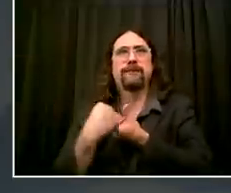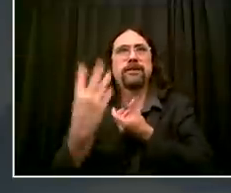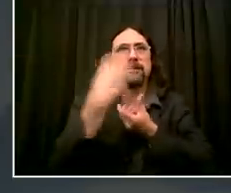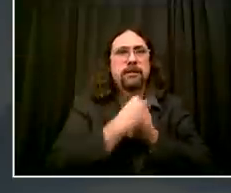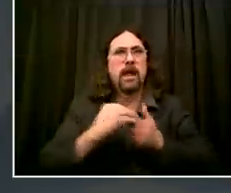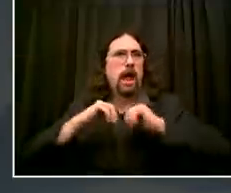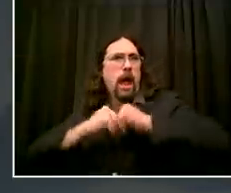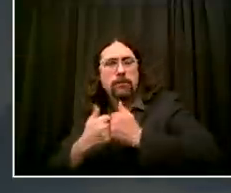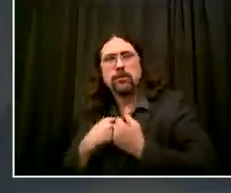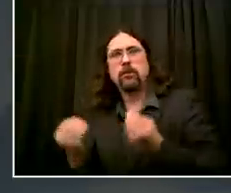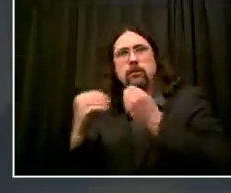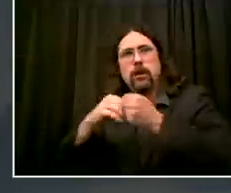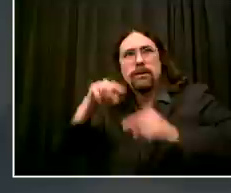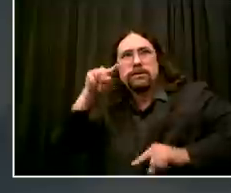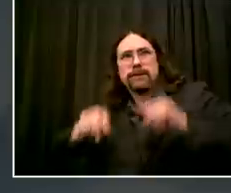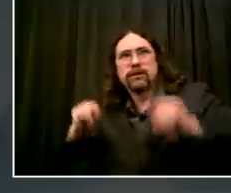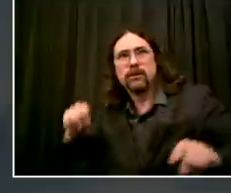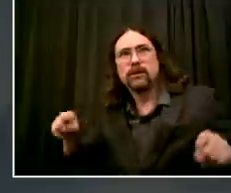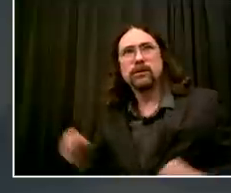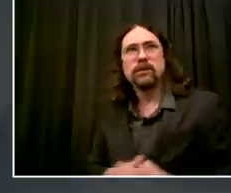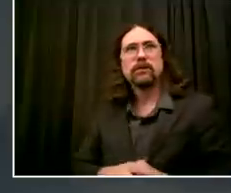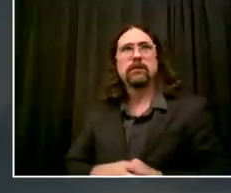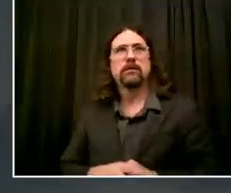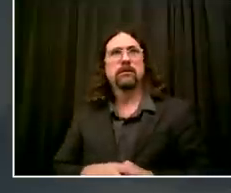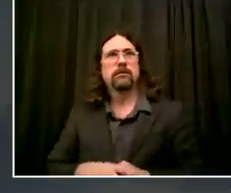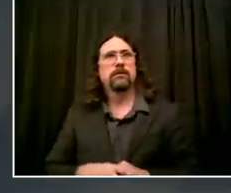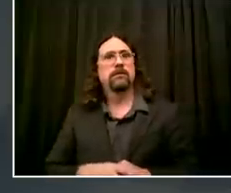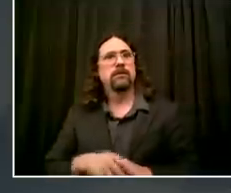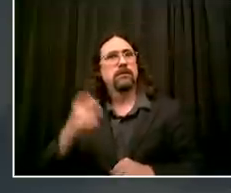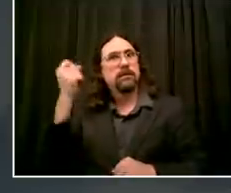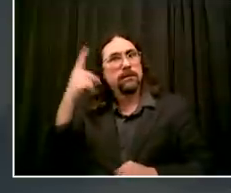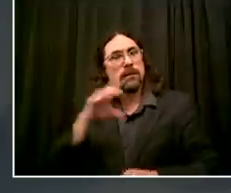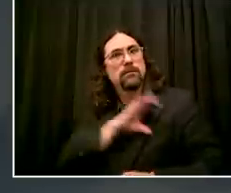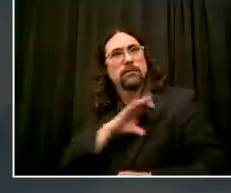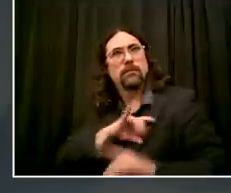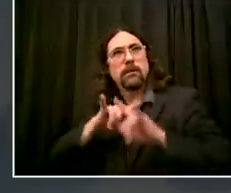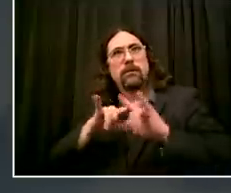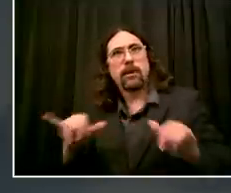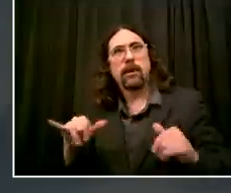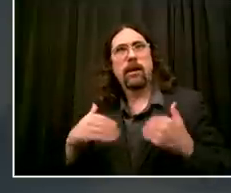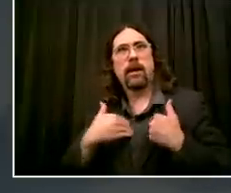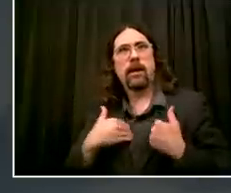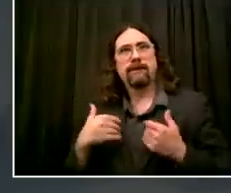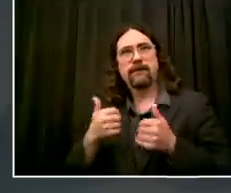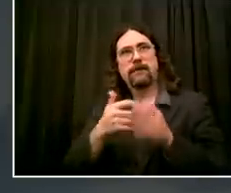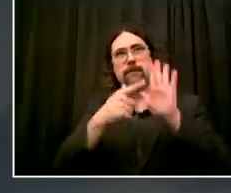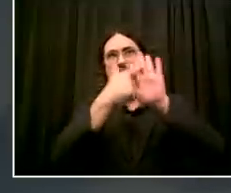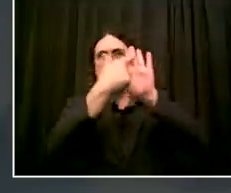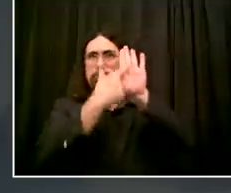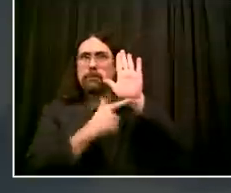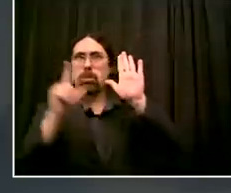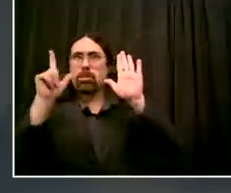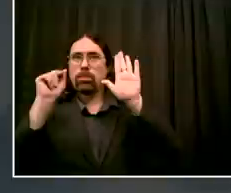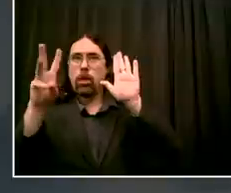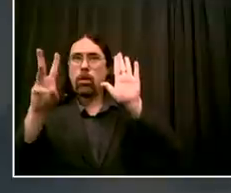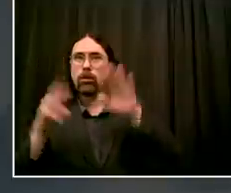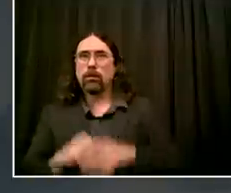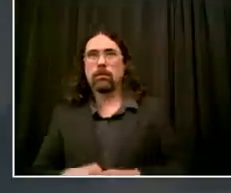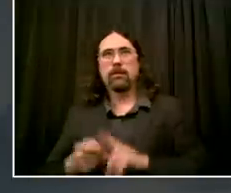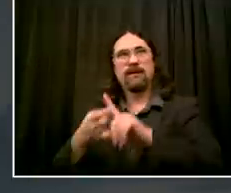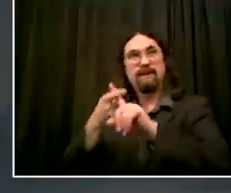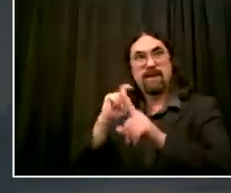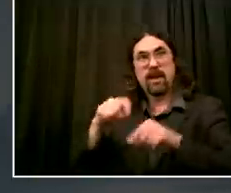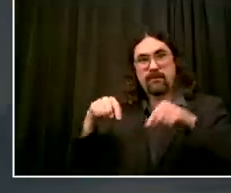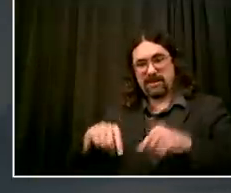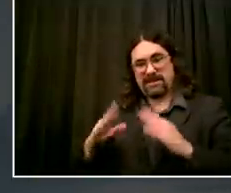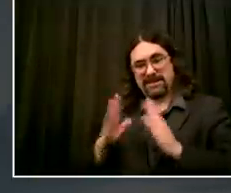partners, thinking outside the box, how do we engage with kids in this environment? The environment is constantly moving, but we still